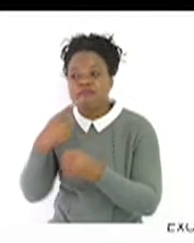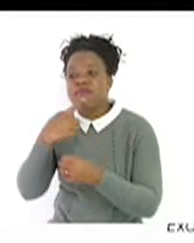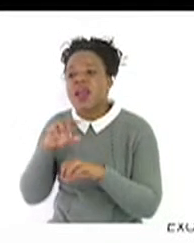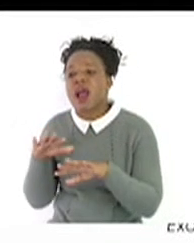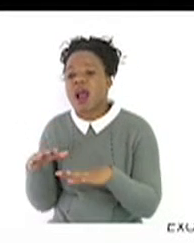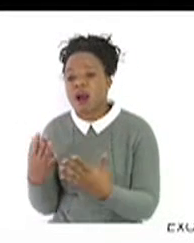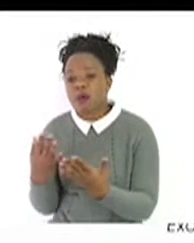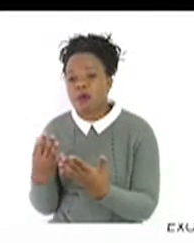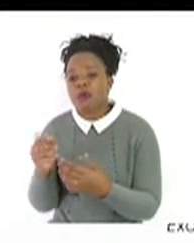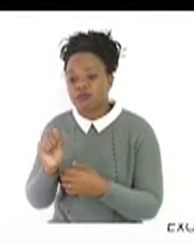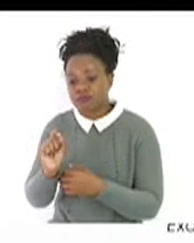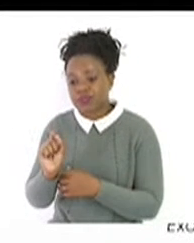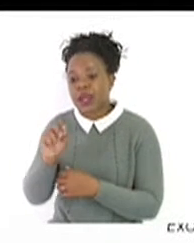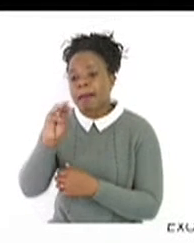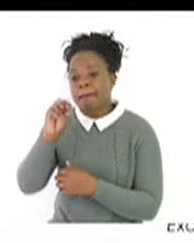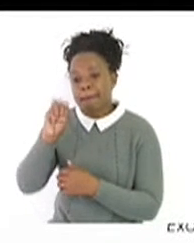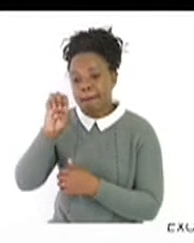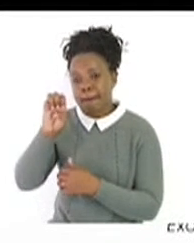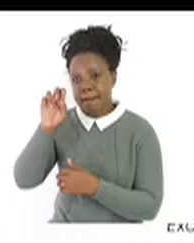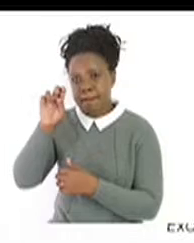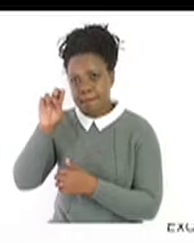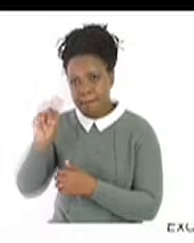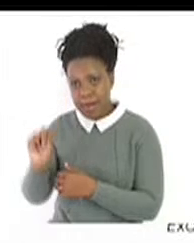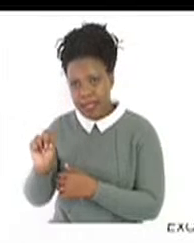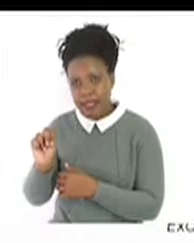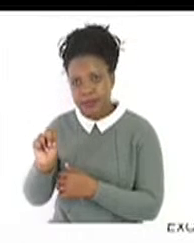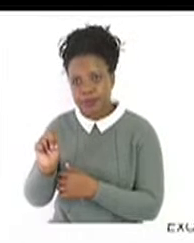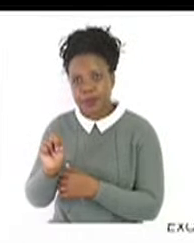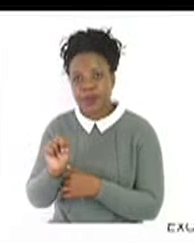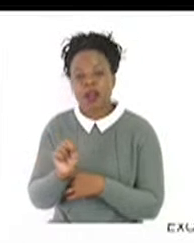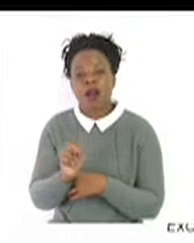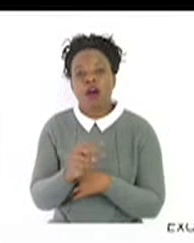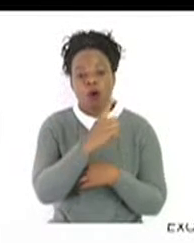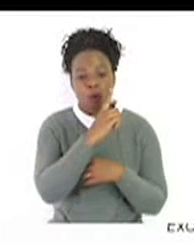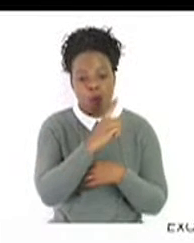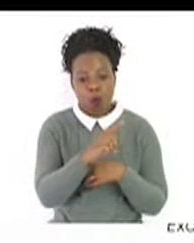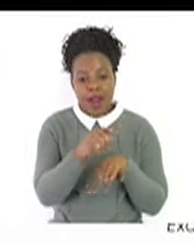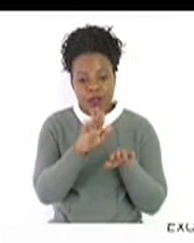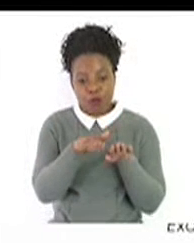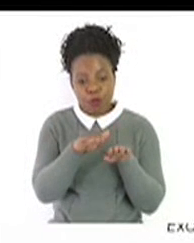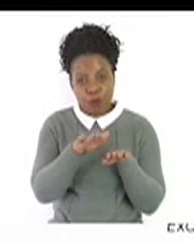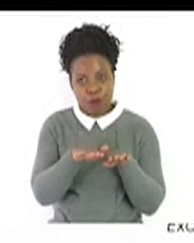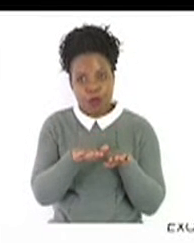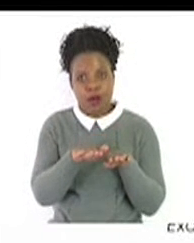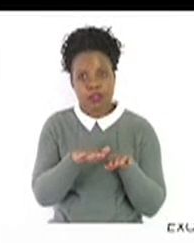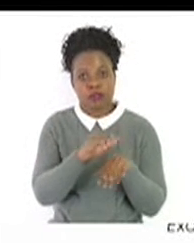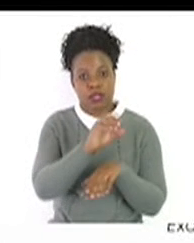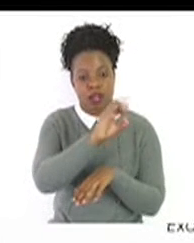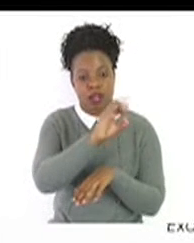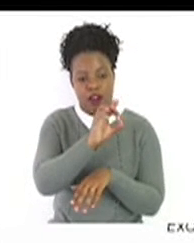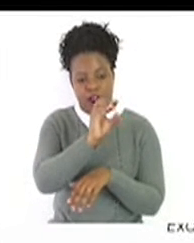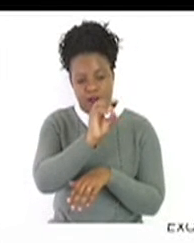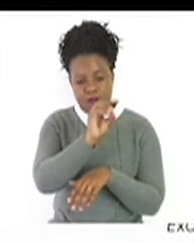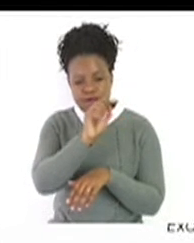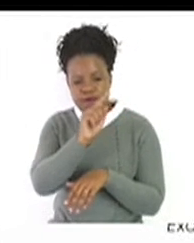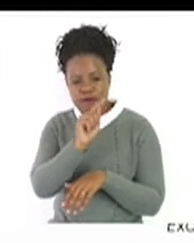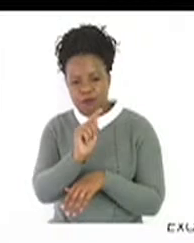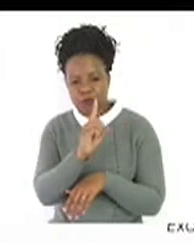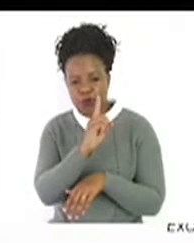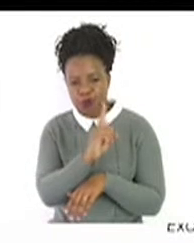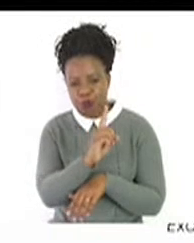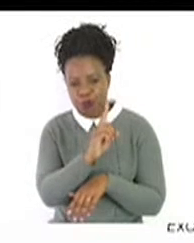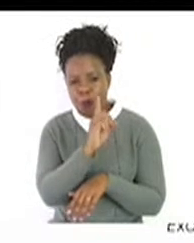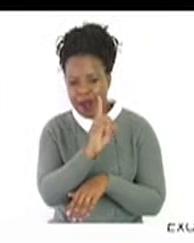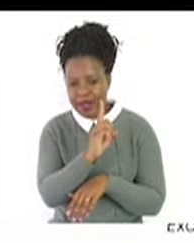many feet. Foot, feet. These are irregular nouns. They